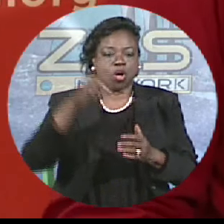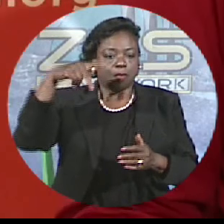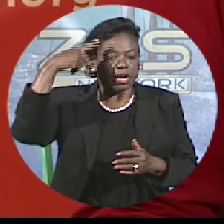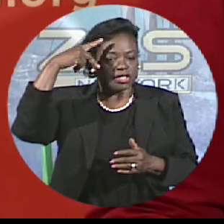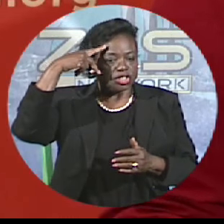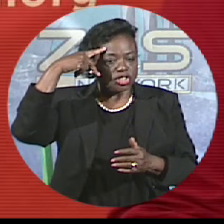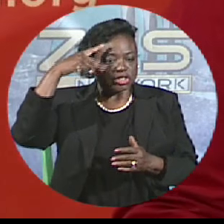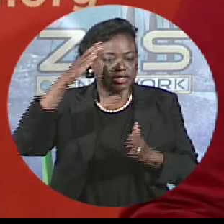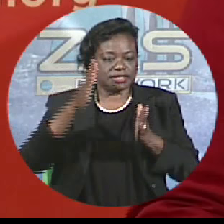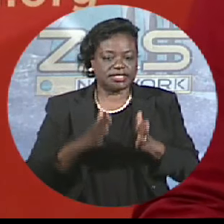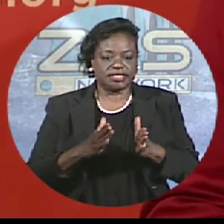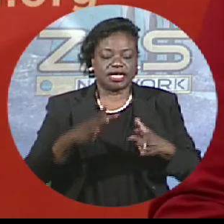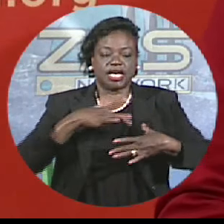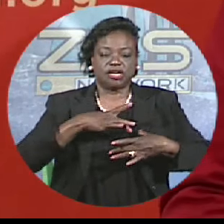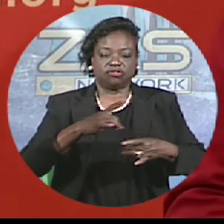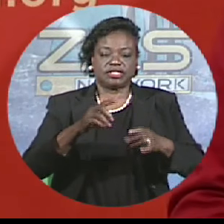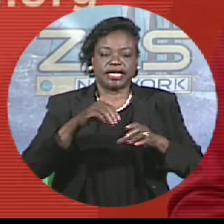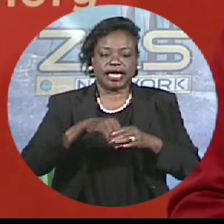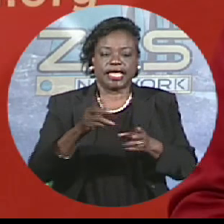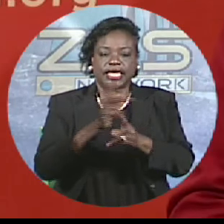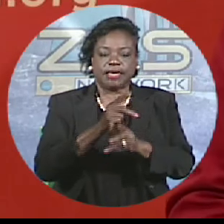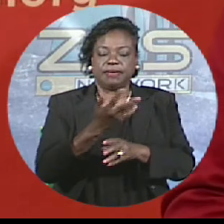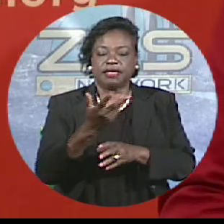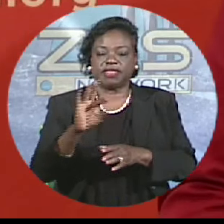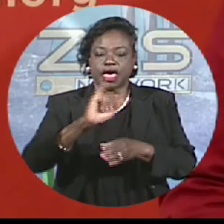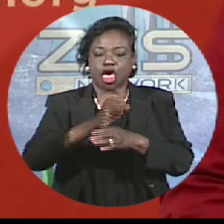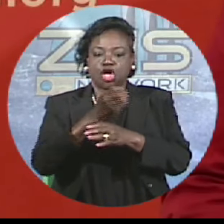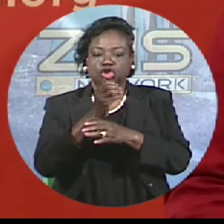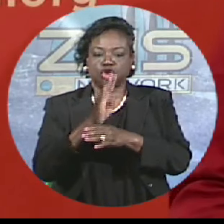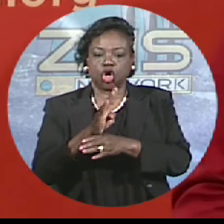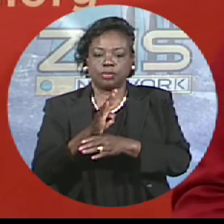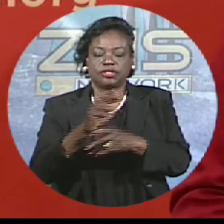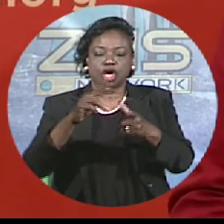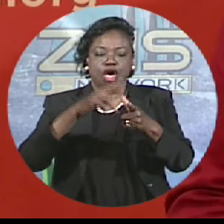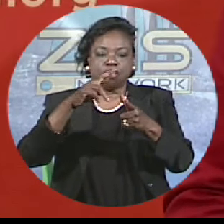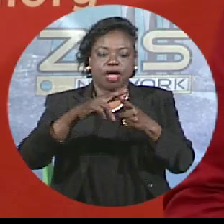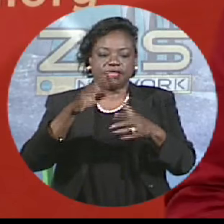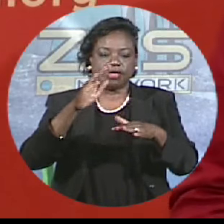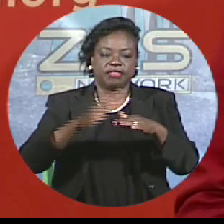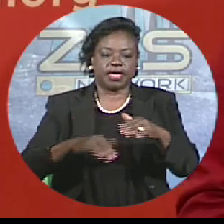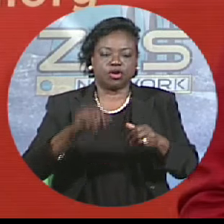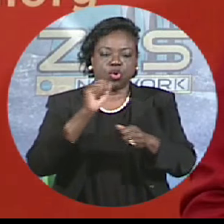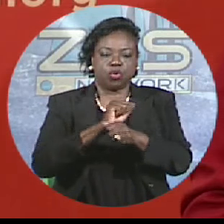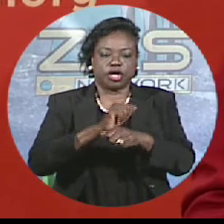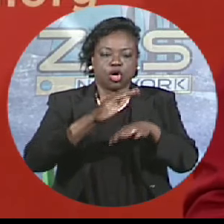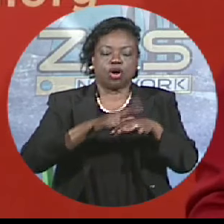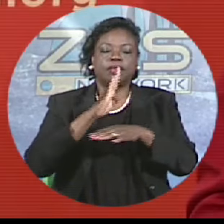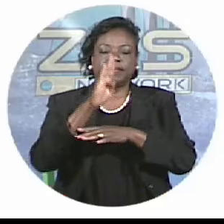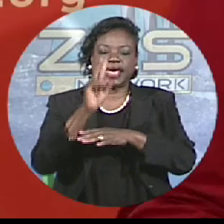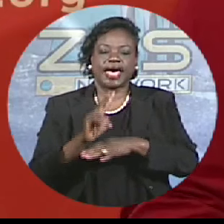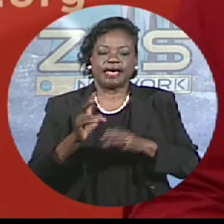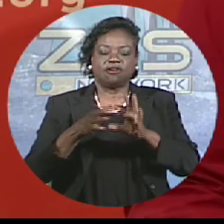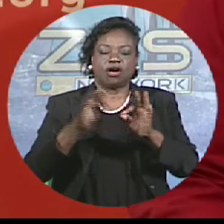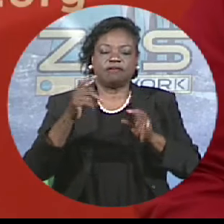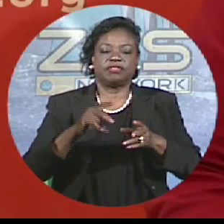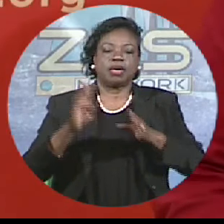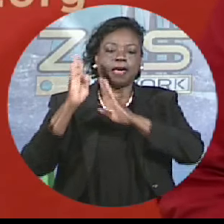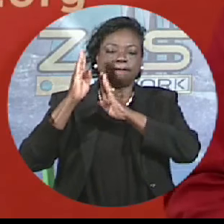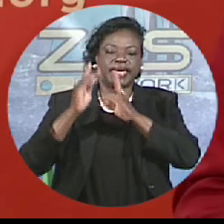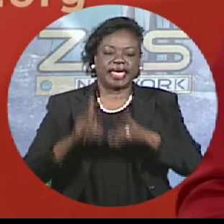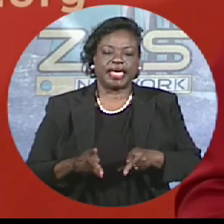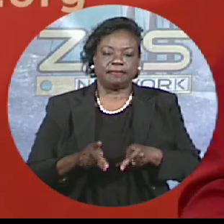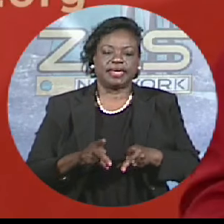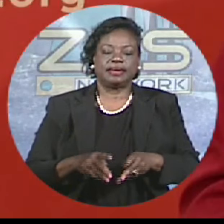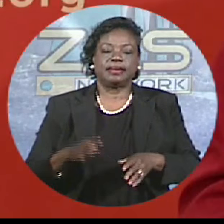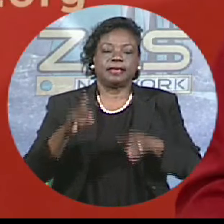Politicians interested in keeping their jobs rather than working on behalf of the Bahamian people. The most